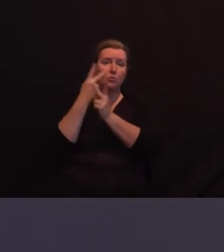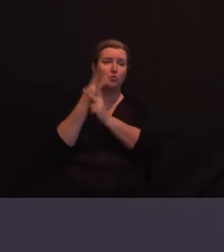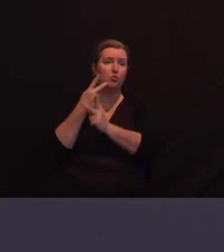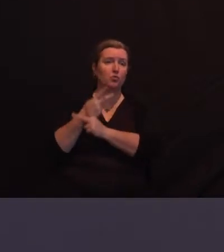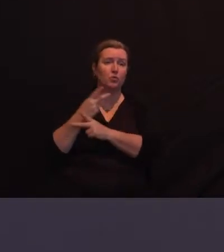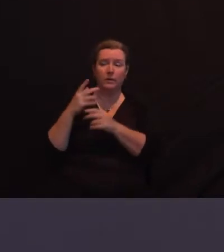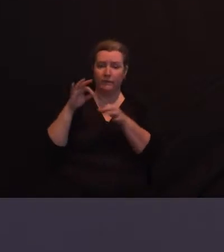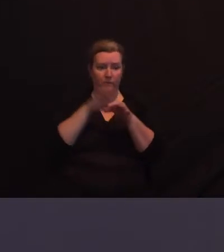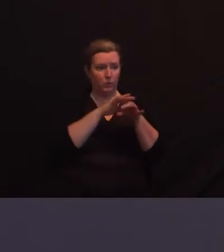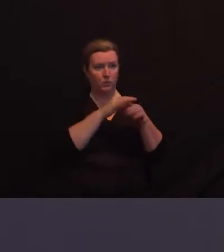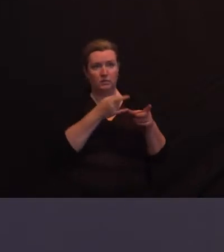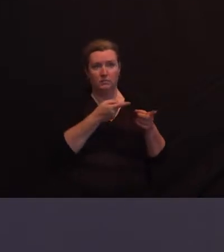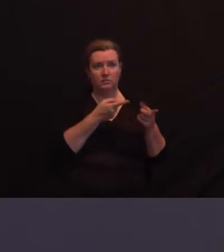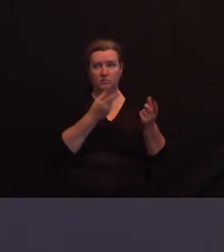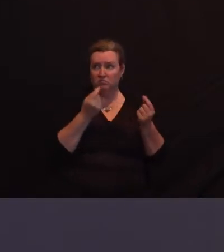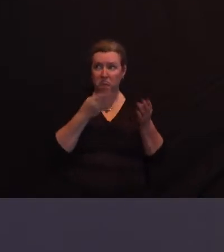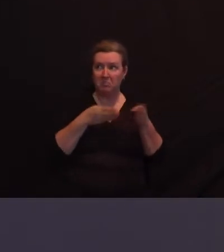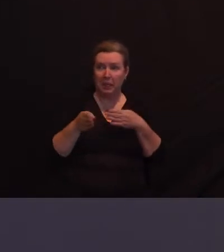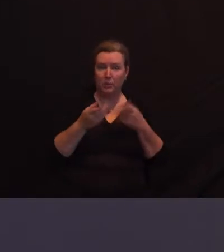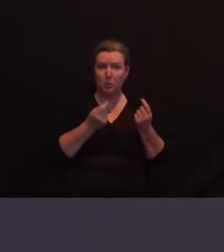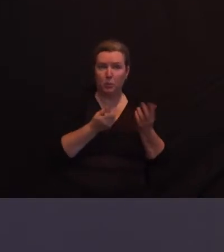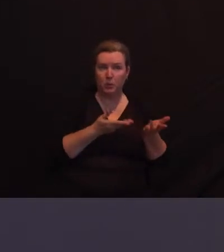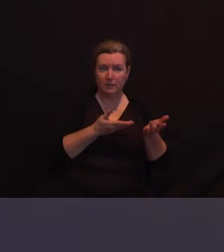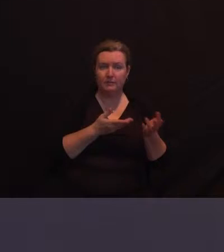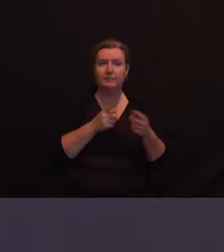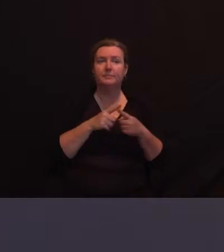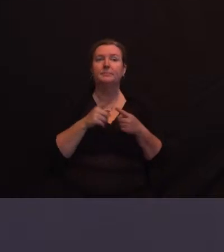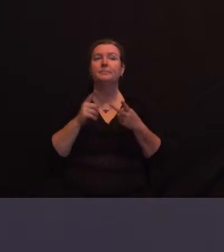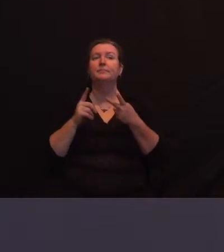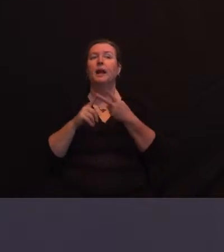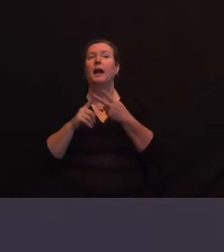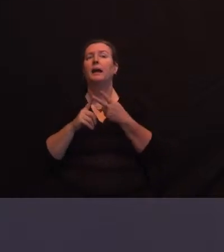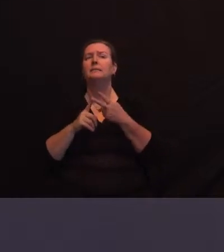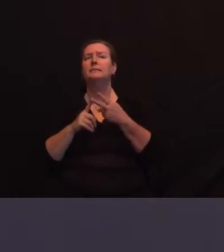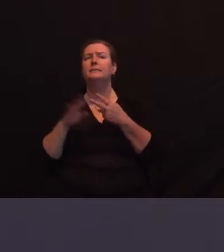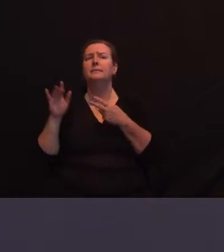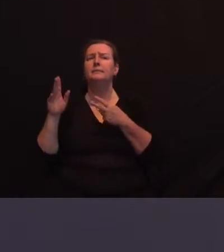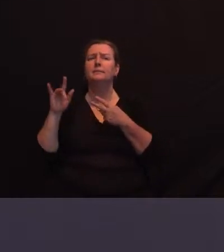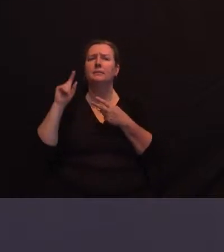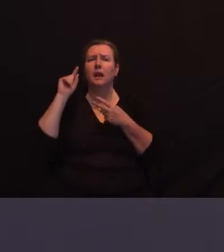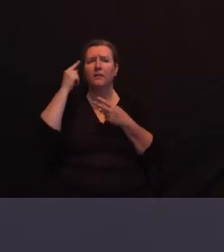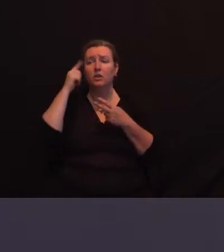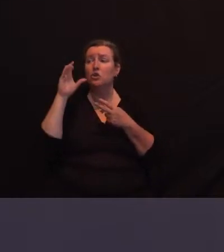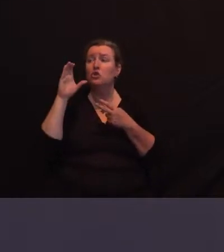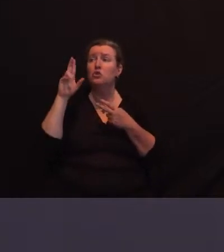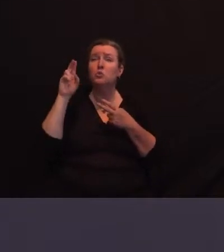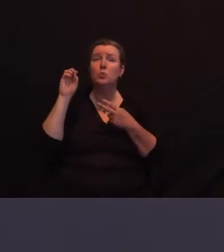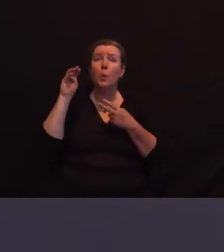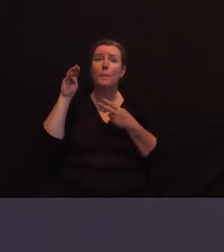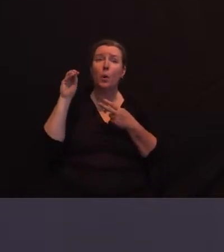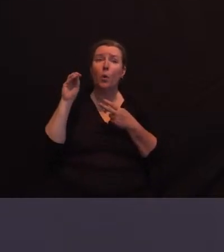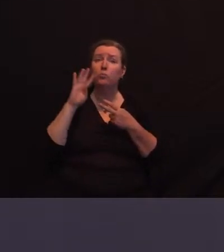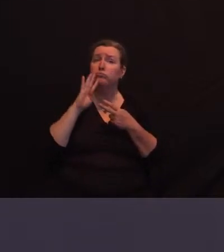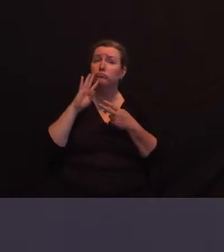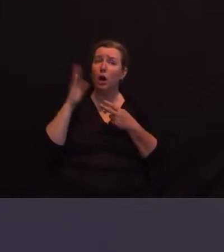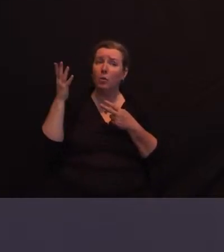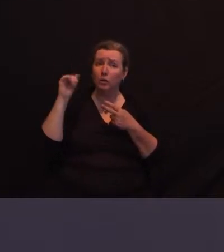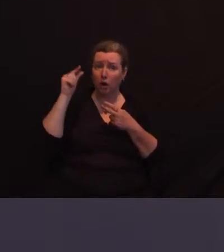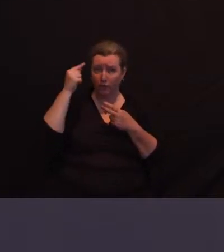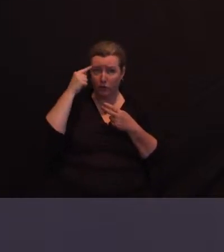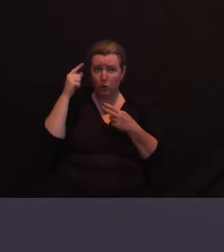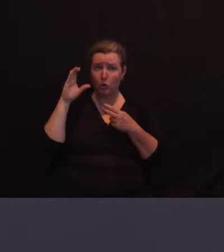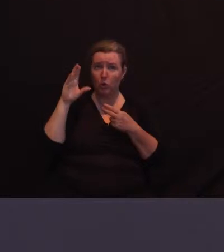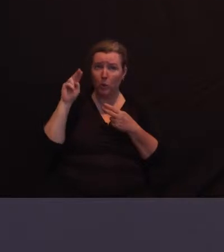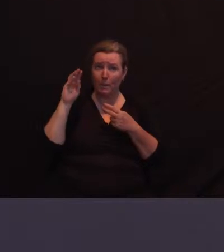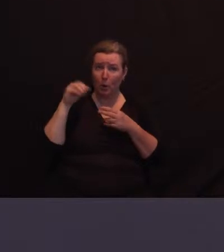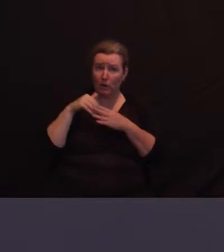proceed? And another question is, have you, with Andrew Cuomo, Governor Andrew Cuomo leaving office today, have you personally spoken to him anytime recently? And have